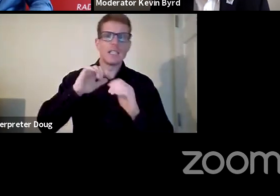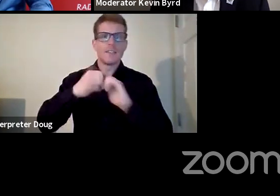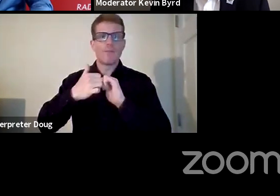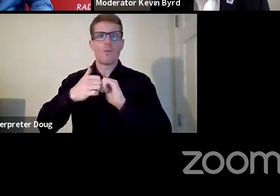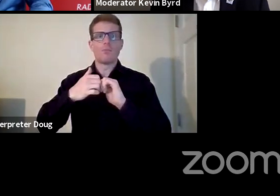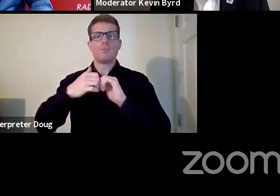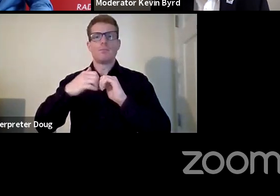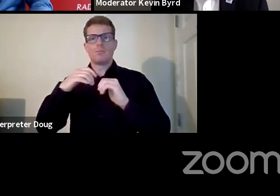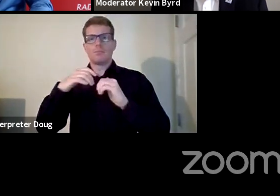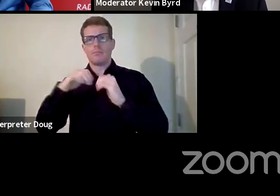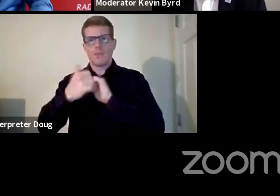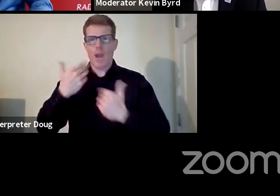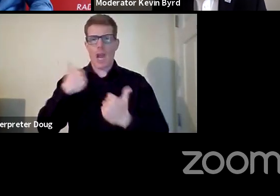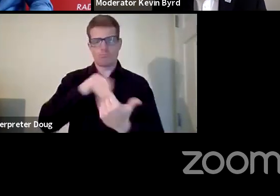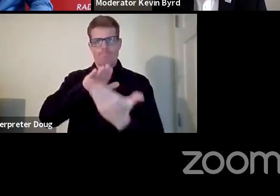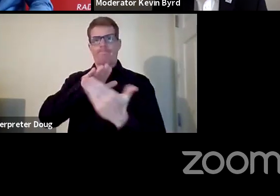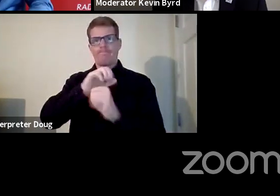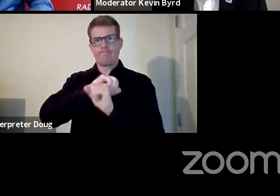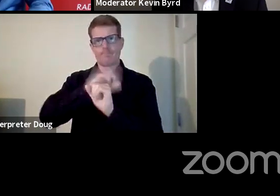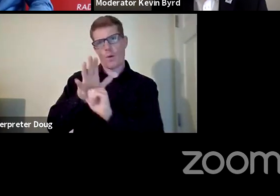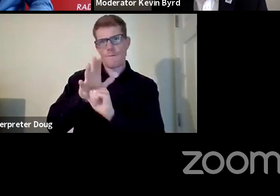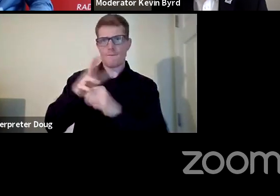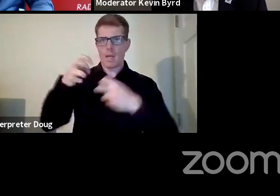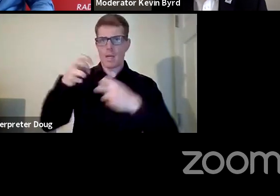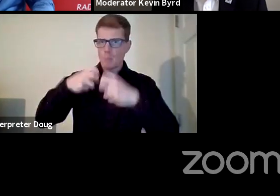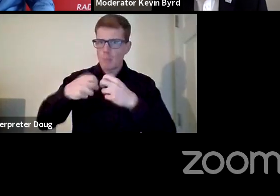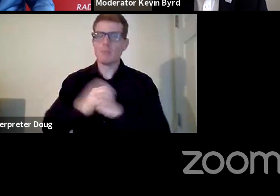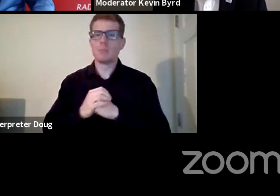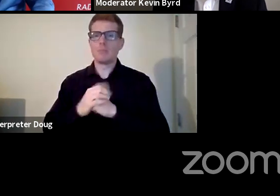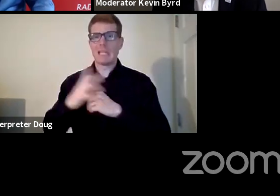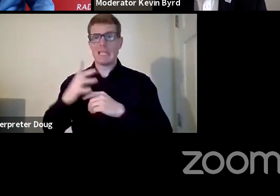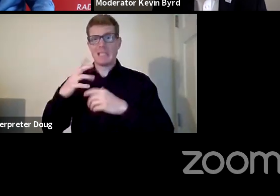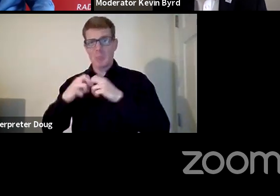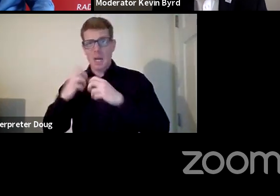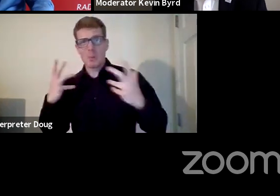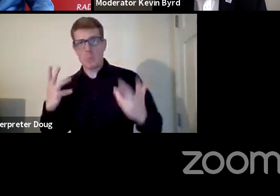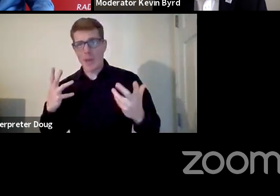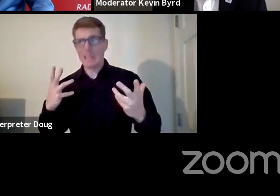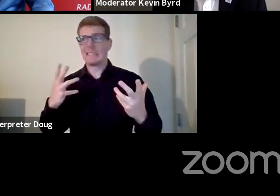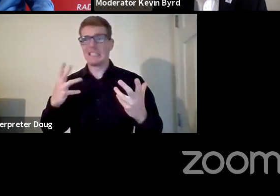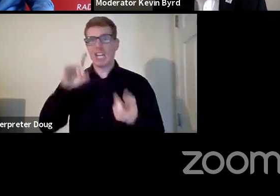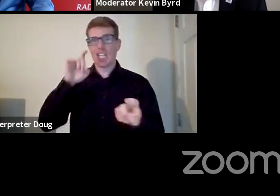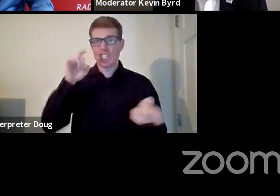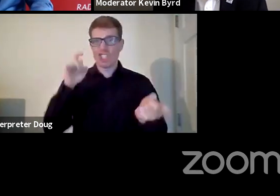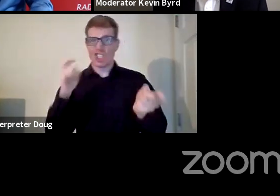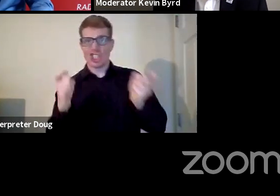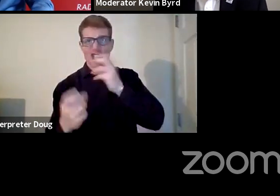thing about this situation is that it just changes so rapidly, changes every day.